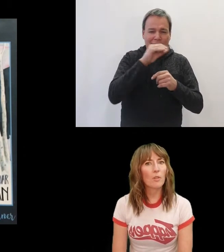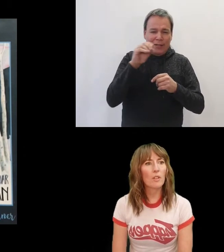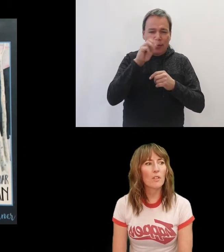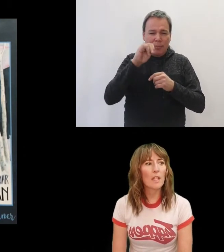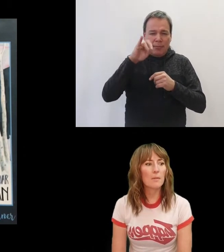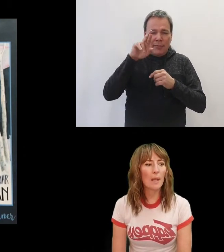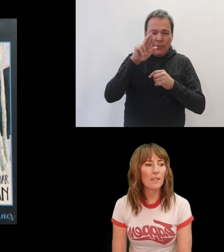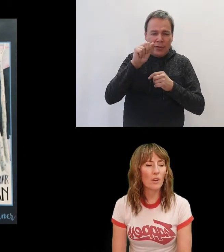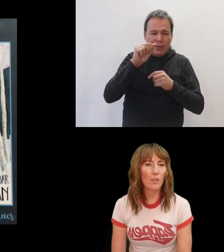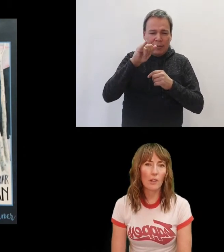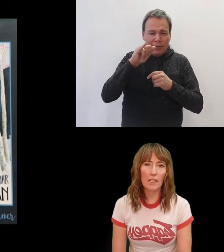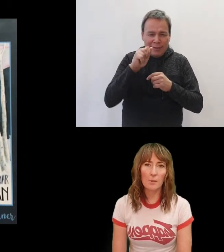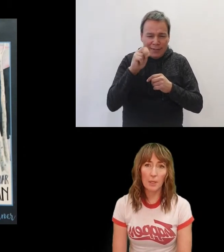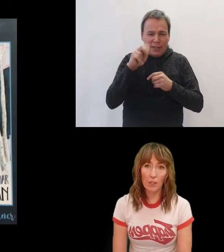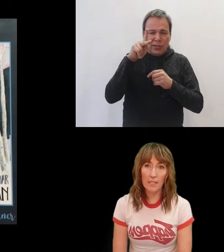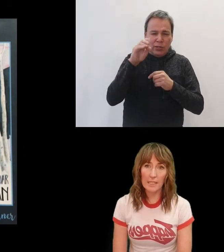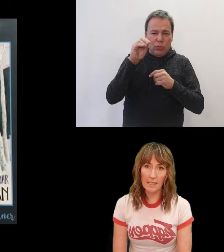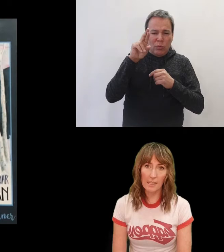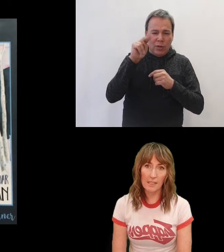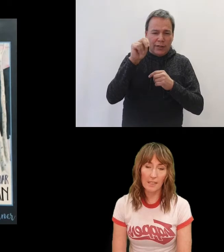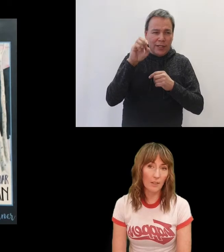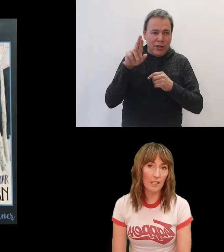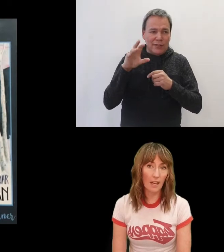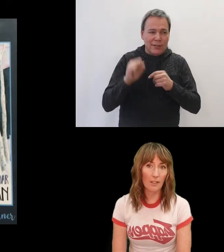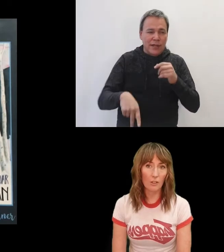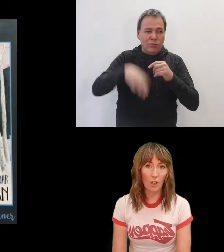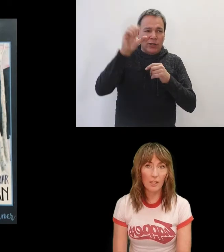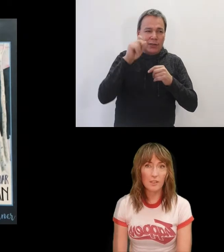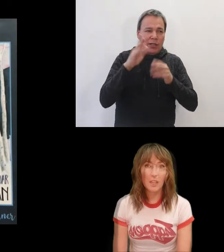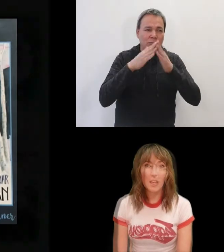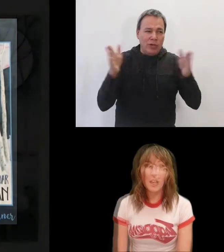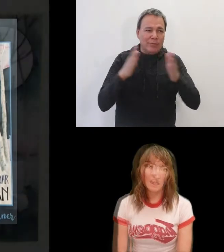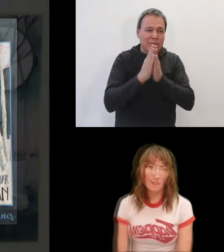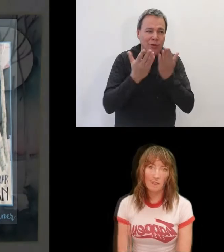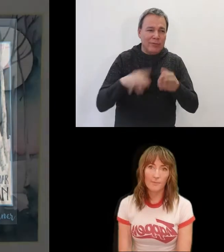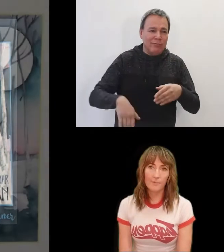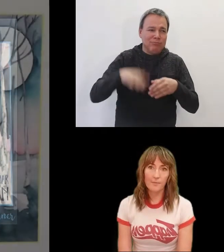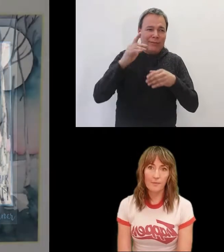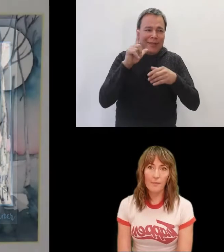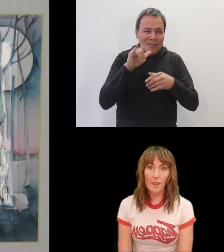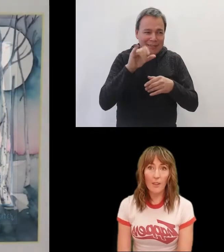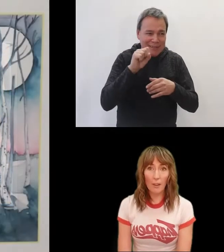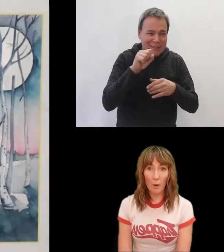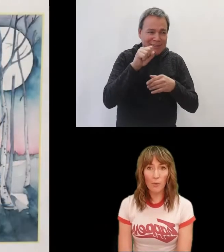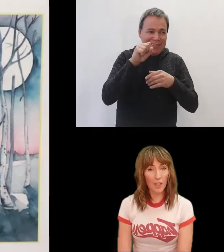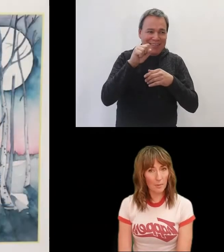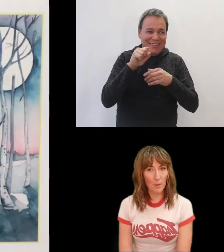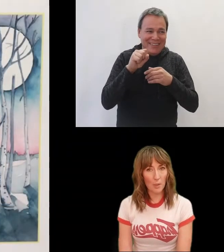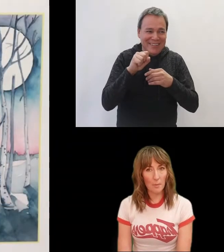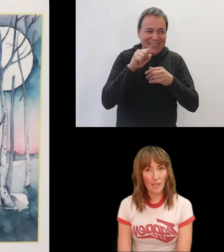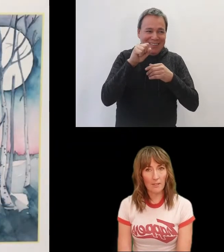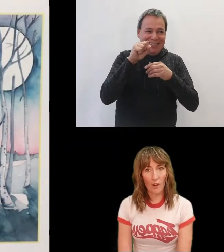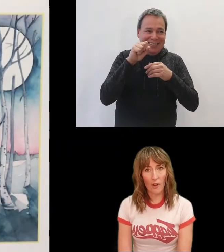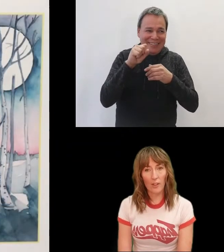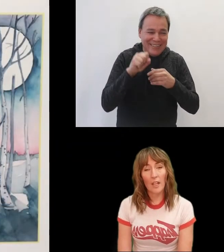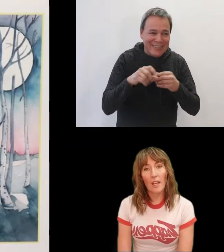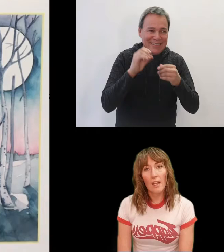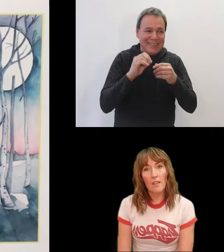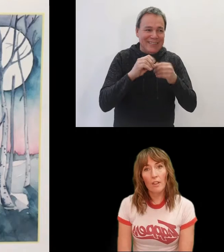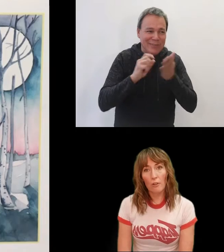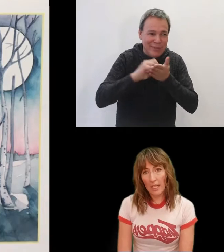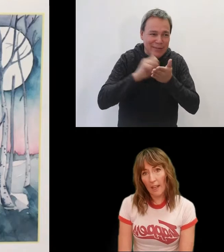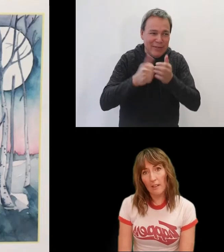who wrote this based on their experiences living in Isle of Cross. And they wrote this book based